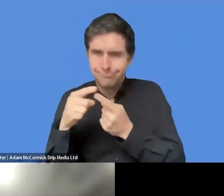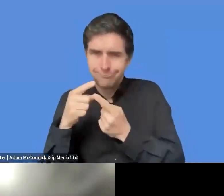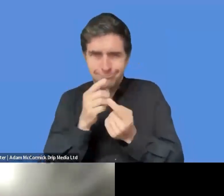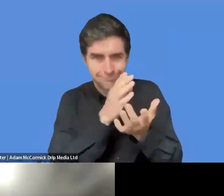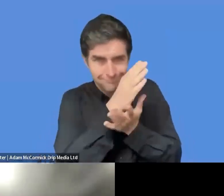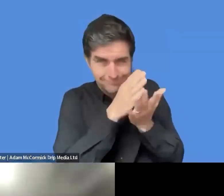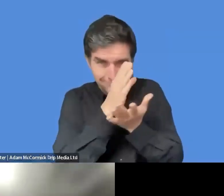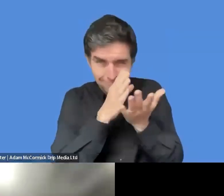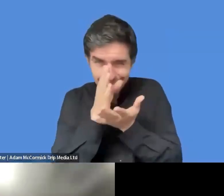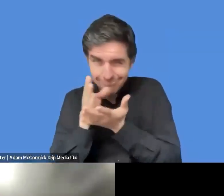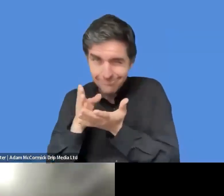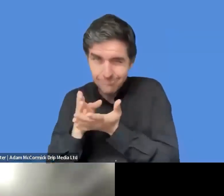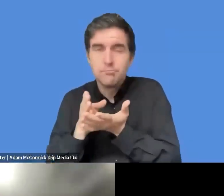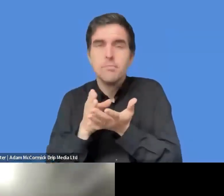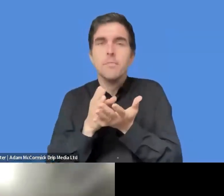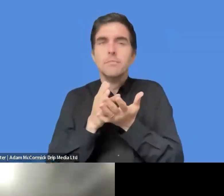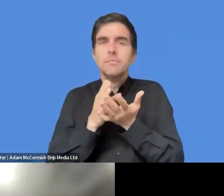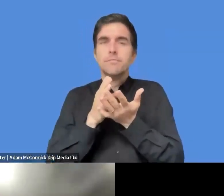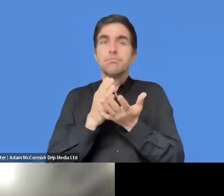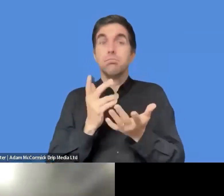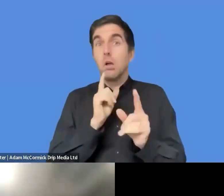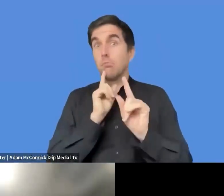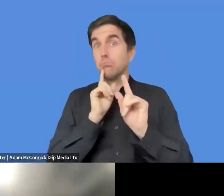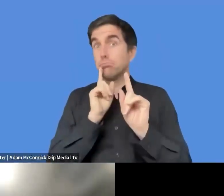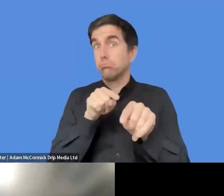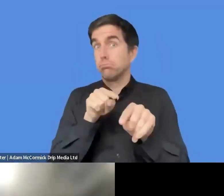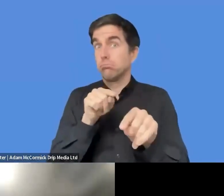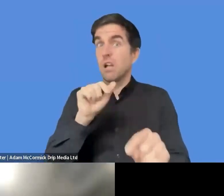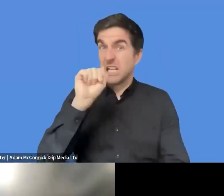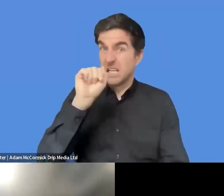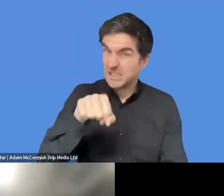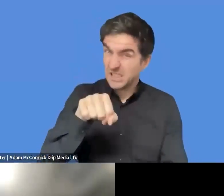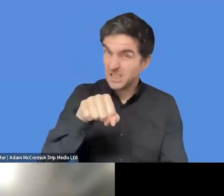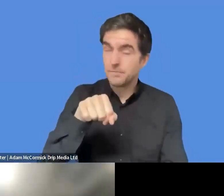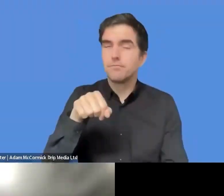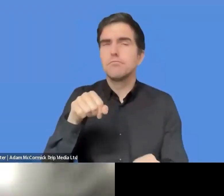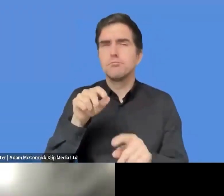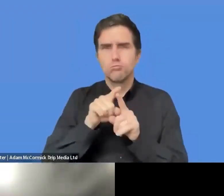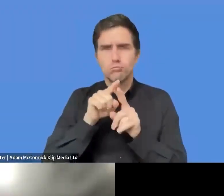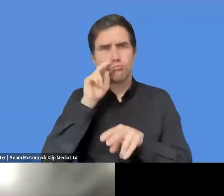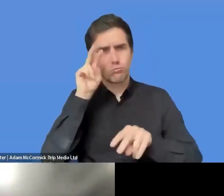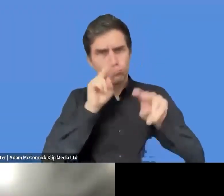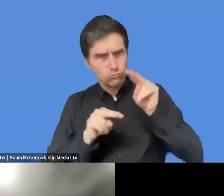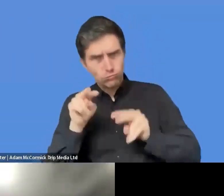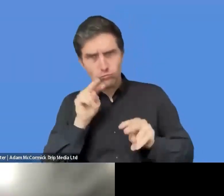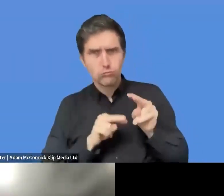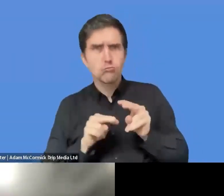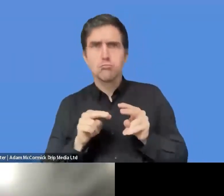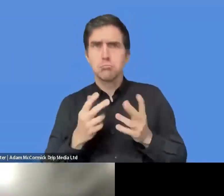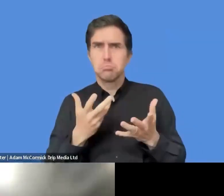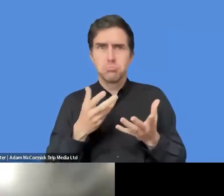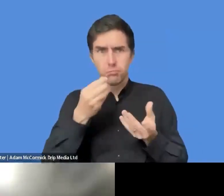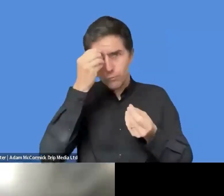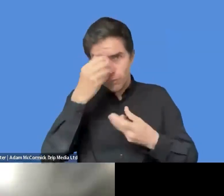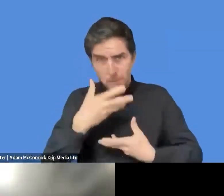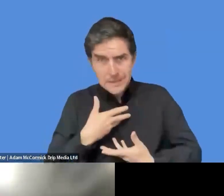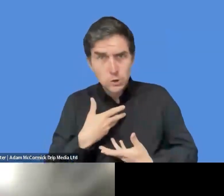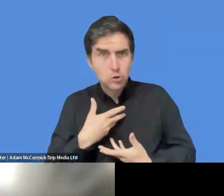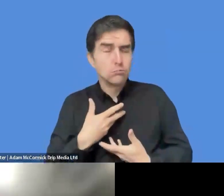to your question would be yes, a review was done to basically get the information that is needed, because we are working with the